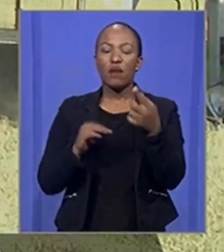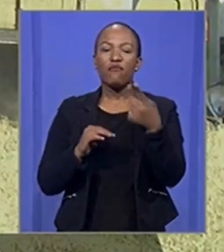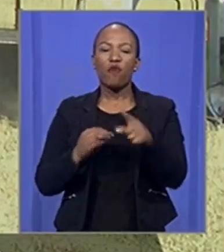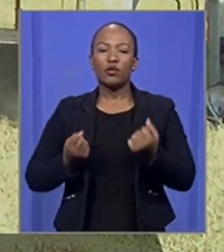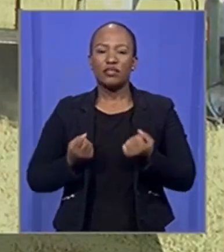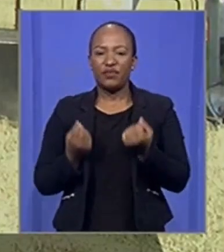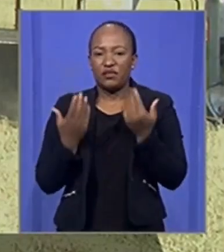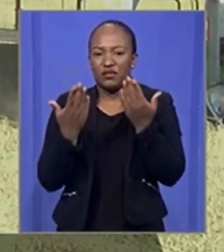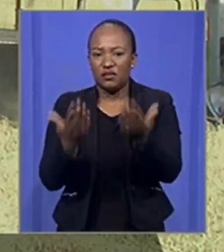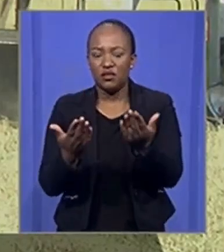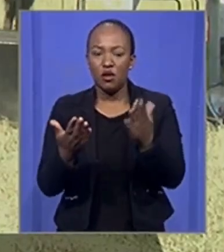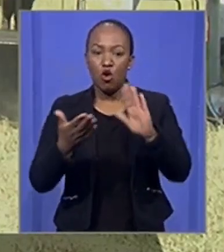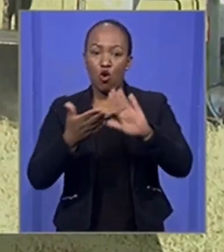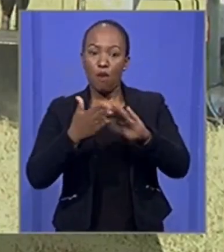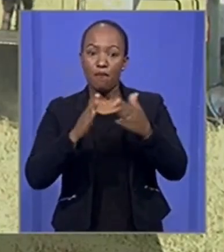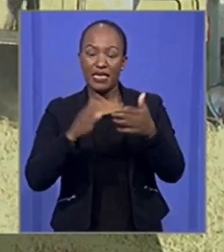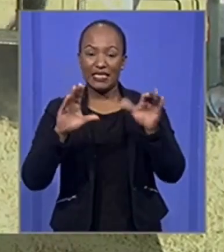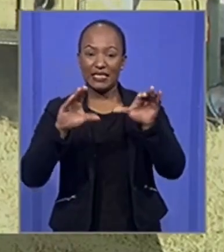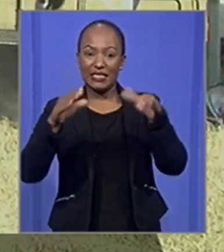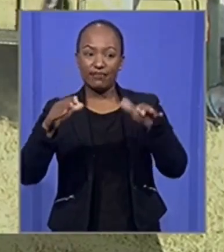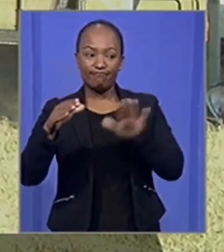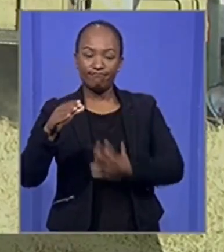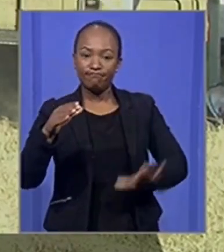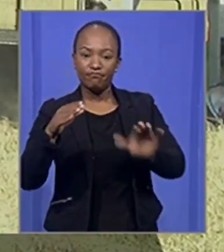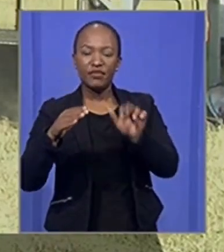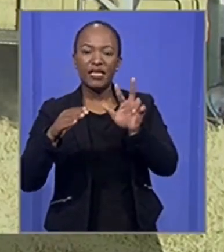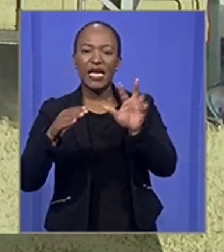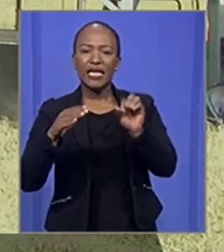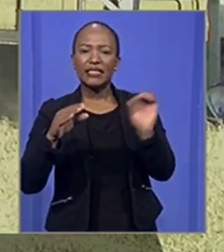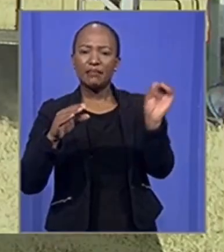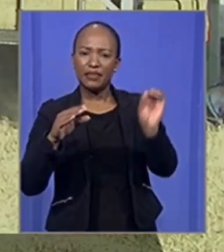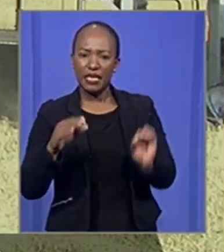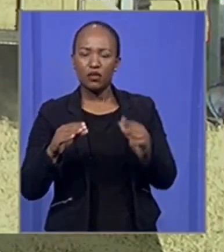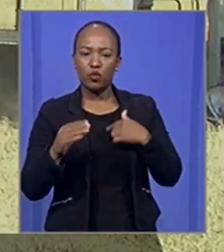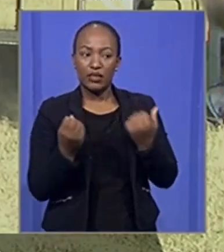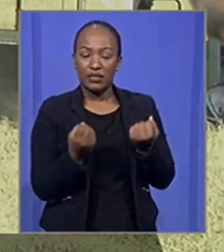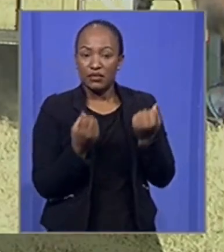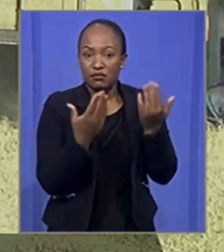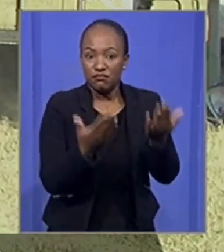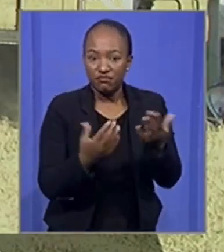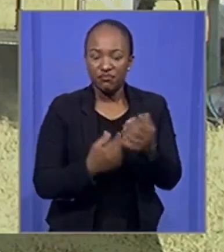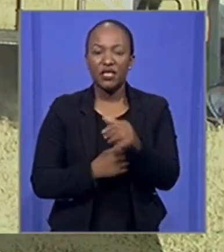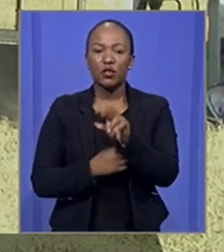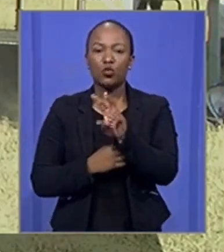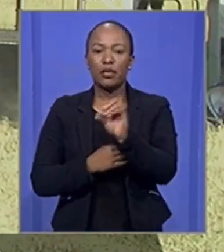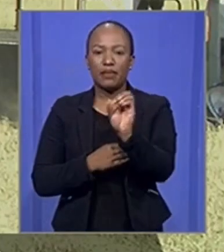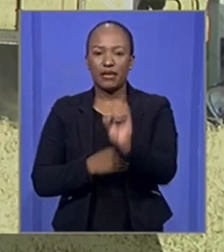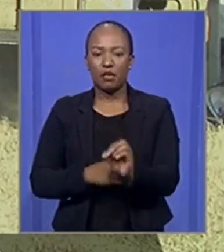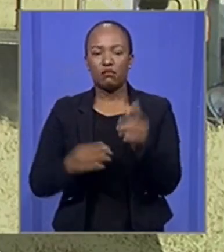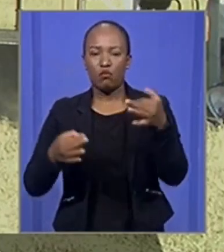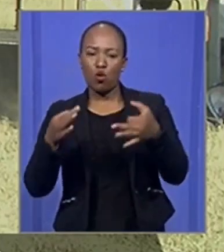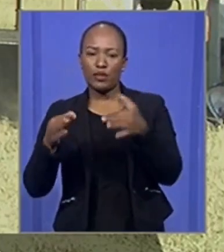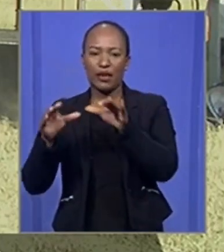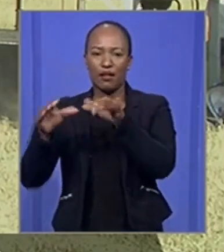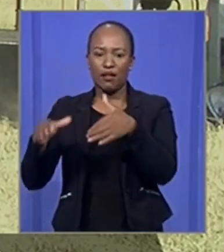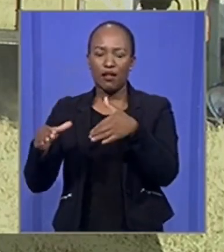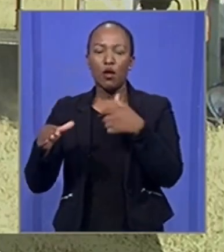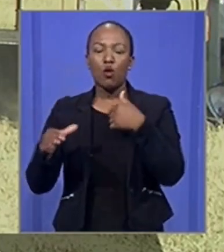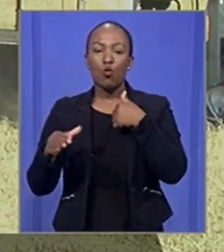We are a community movement which is 80% service delivery and 20% politics. To the people of Limpopo, we are saying as